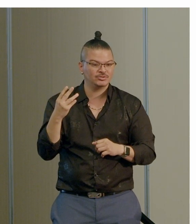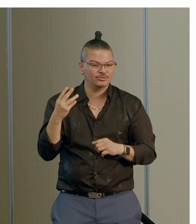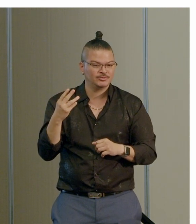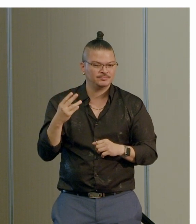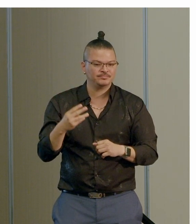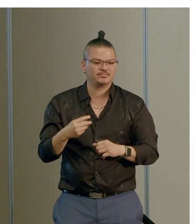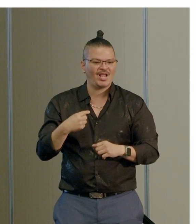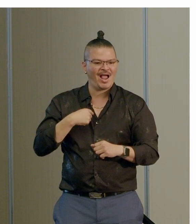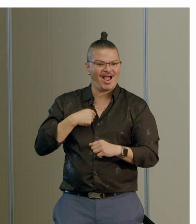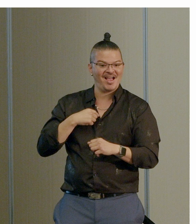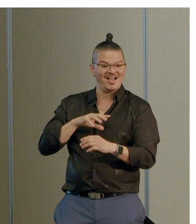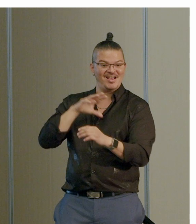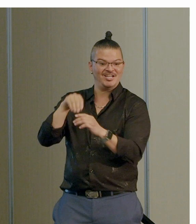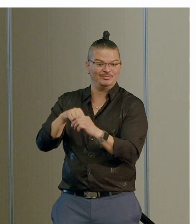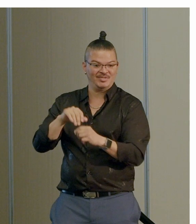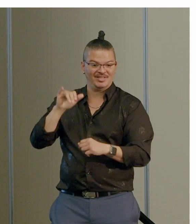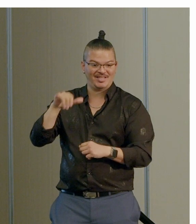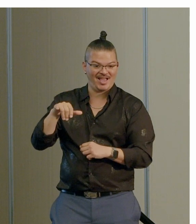board